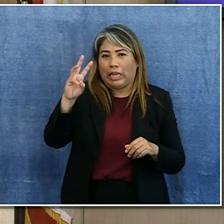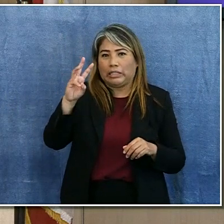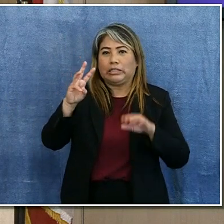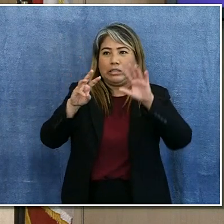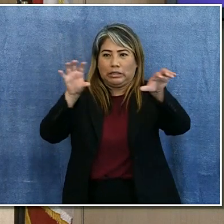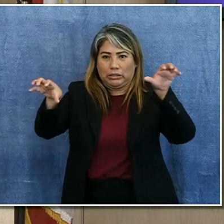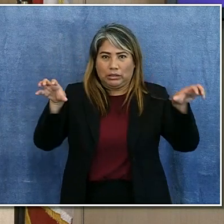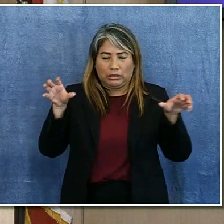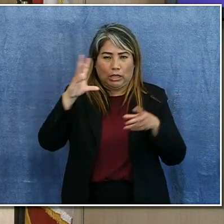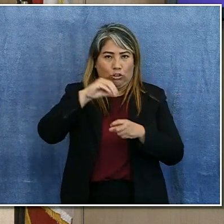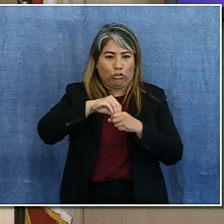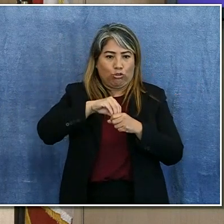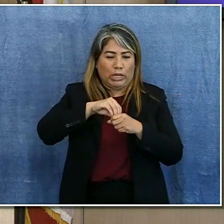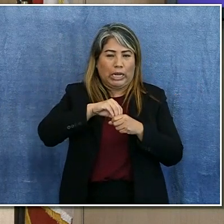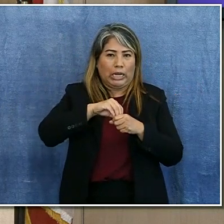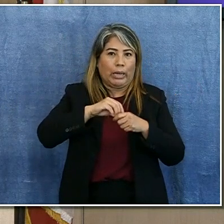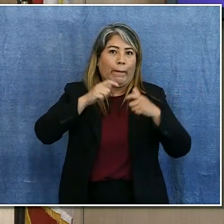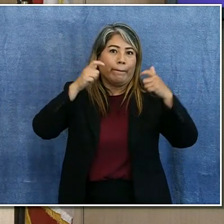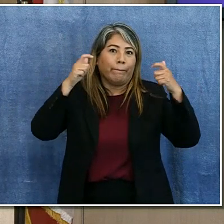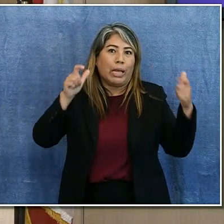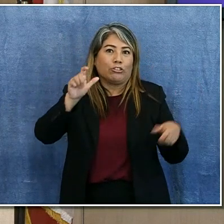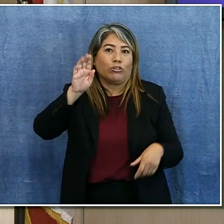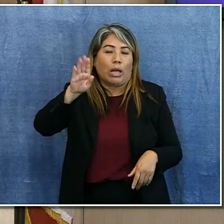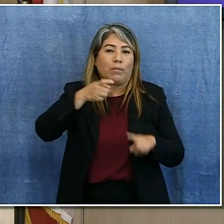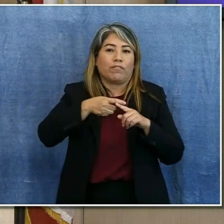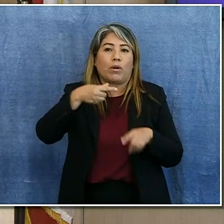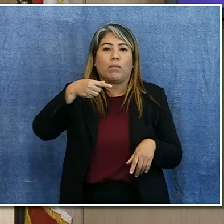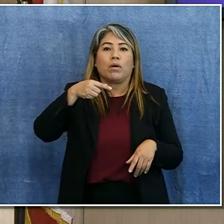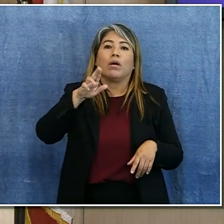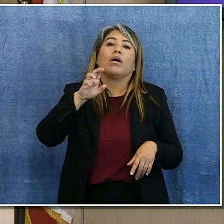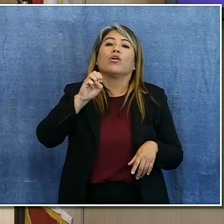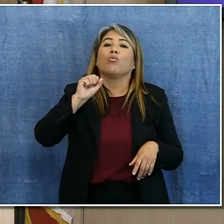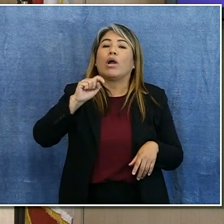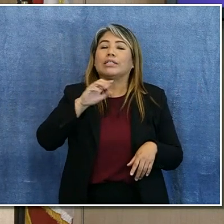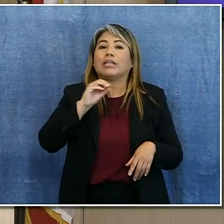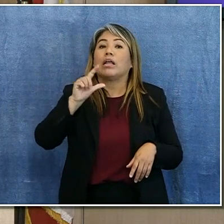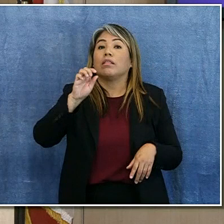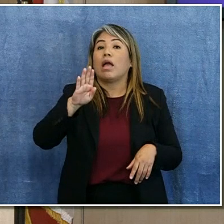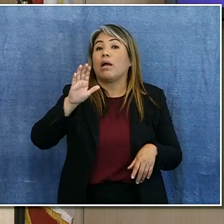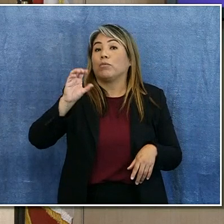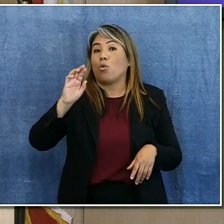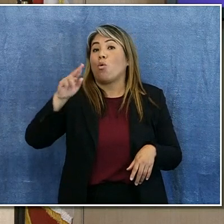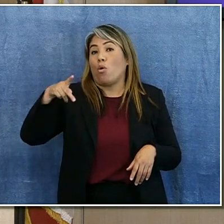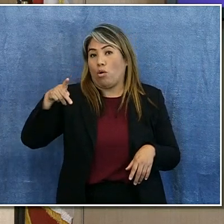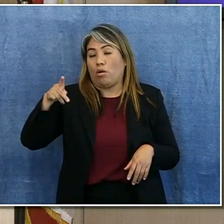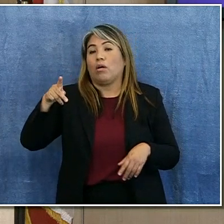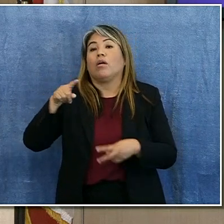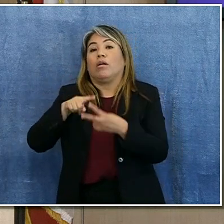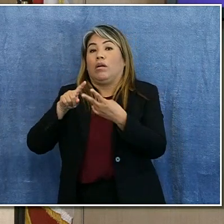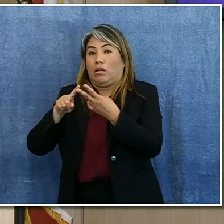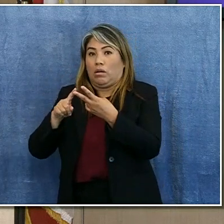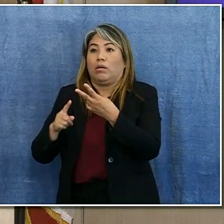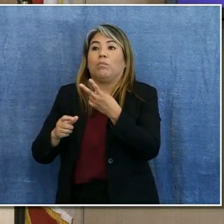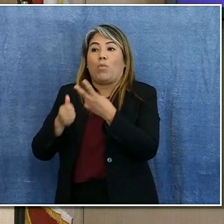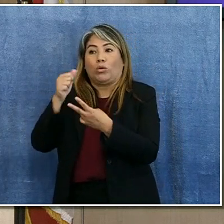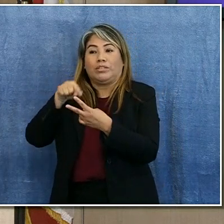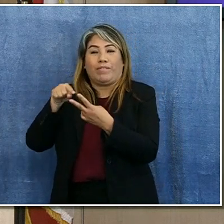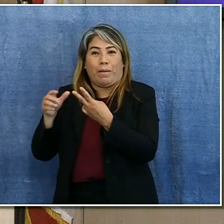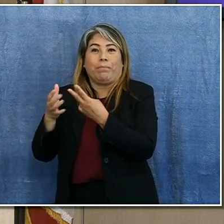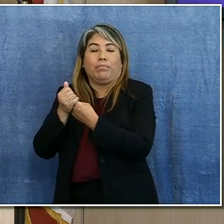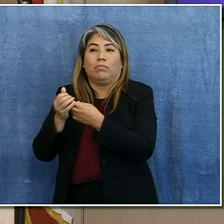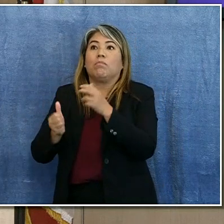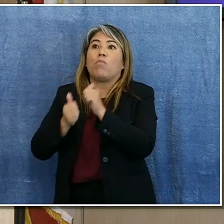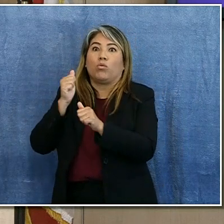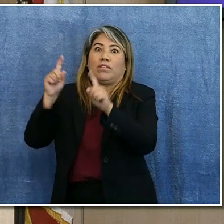entities, including a major laboratory from Quest and also from LabCorp, which make up the bulk of these tests that we have